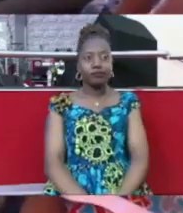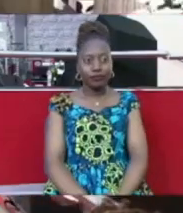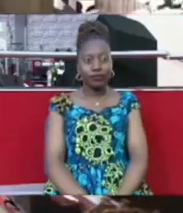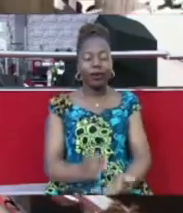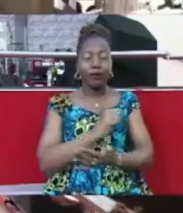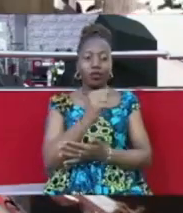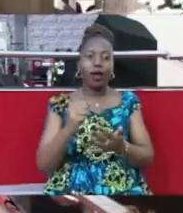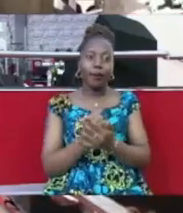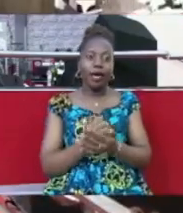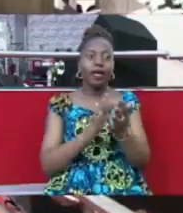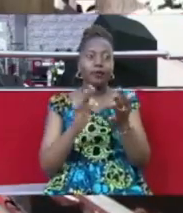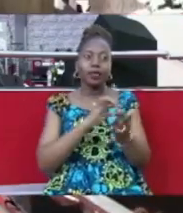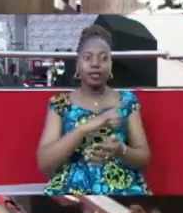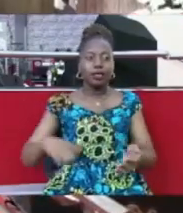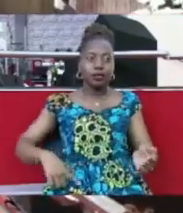Amen.